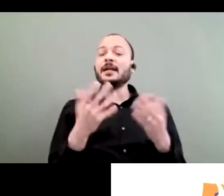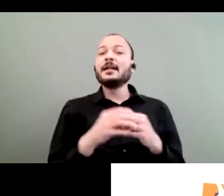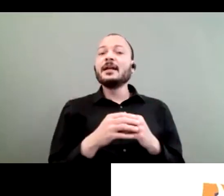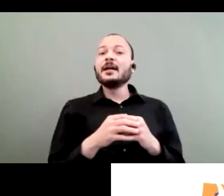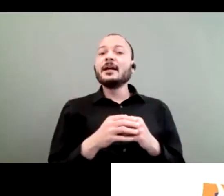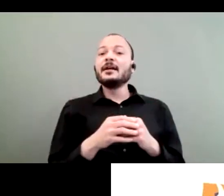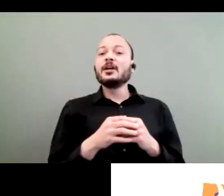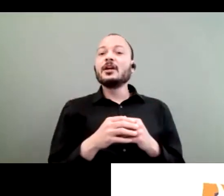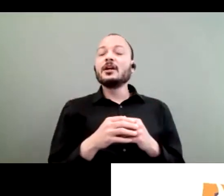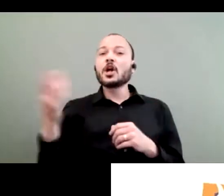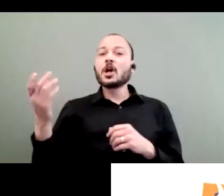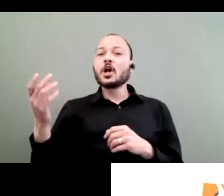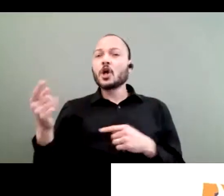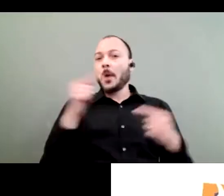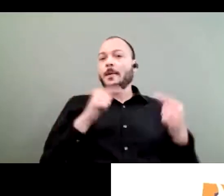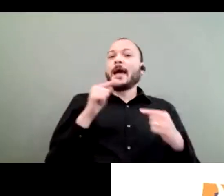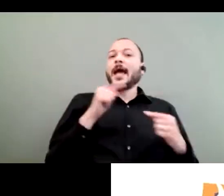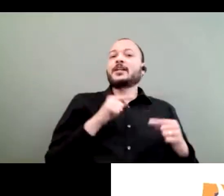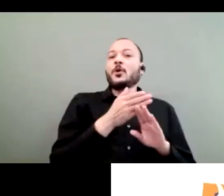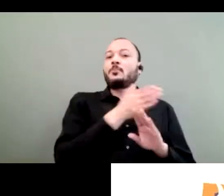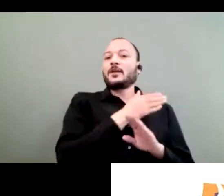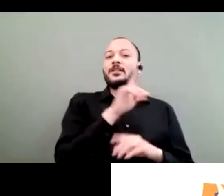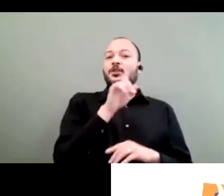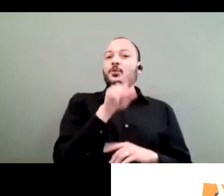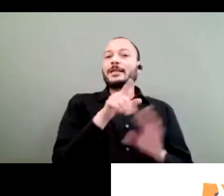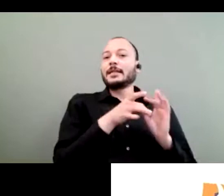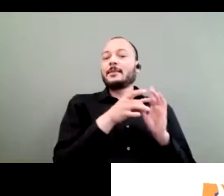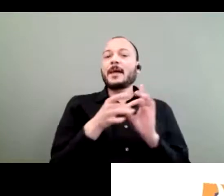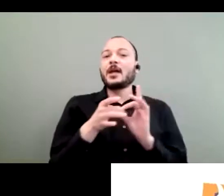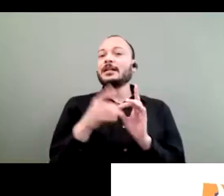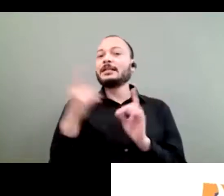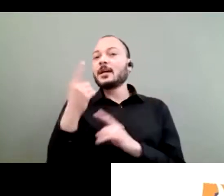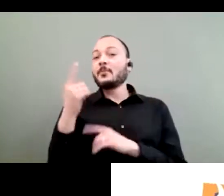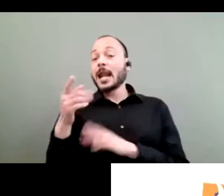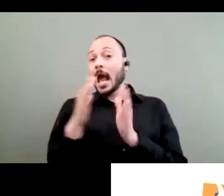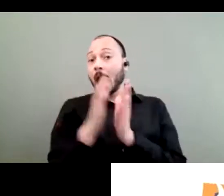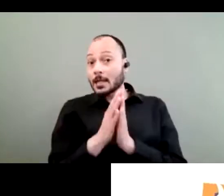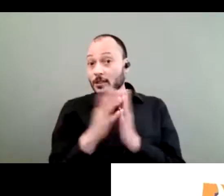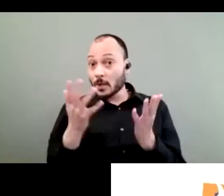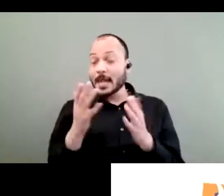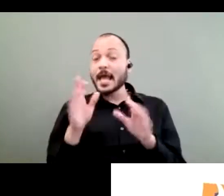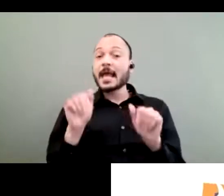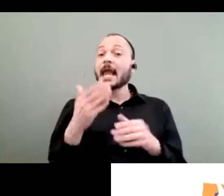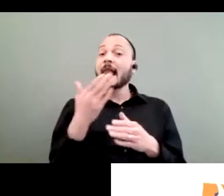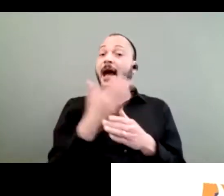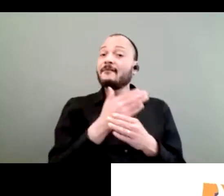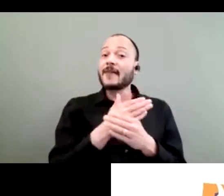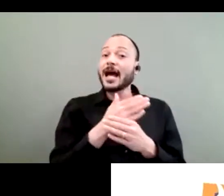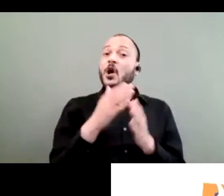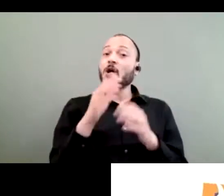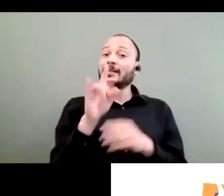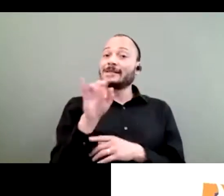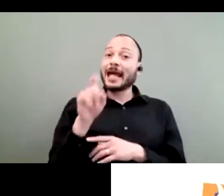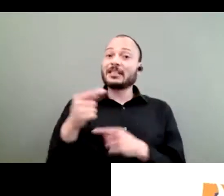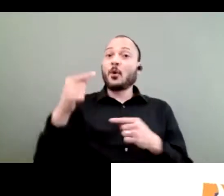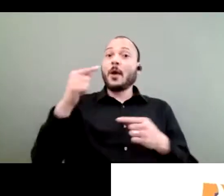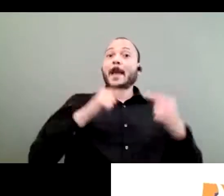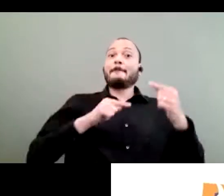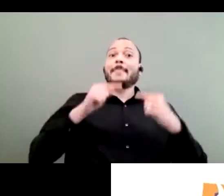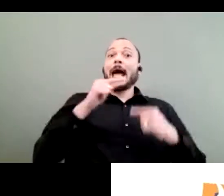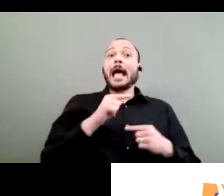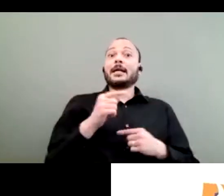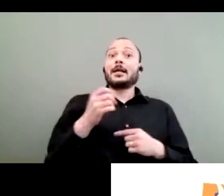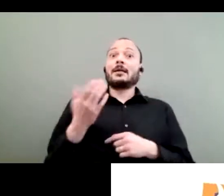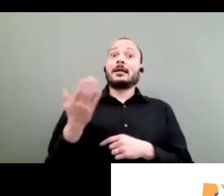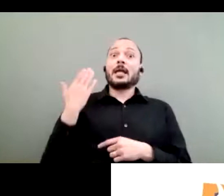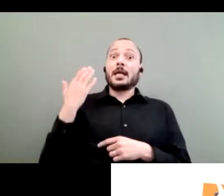back to a previous question about someone had asked, can I file taxes going backwards? And we did